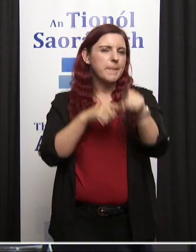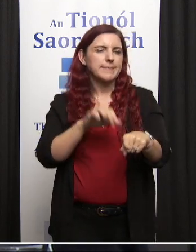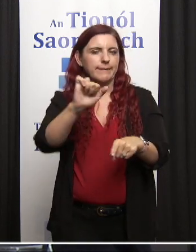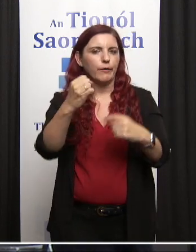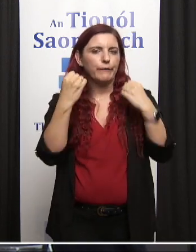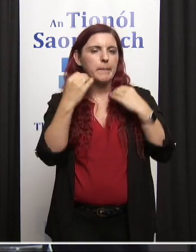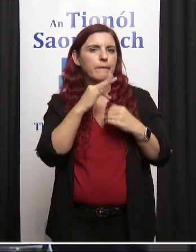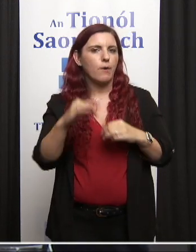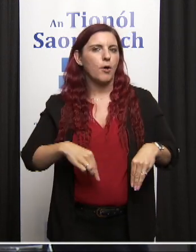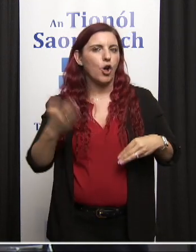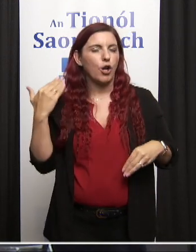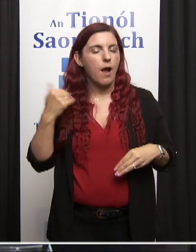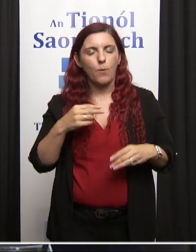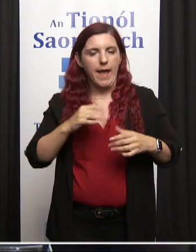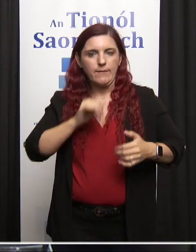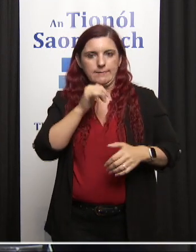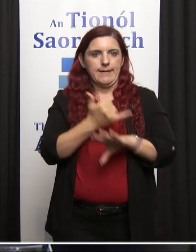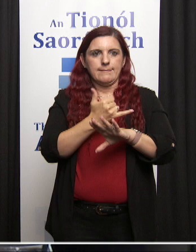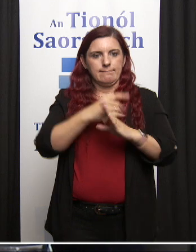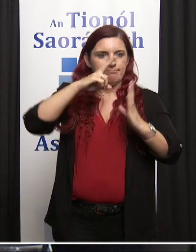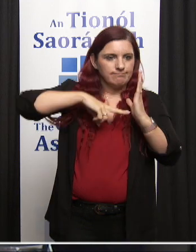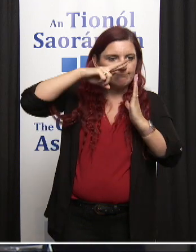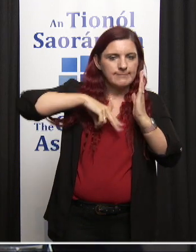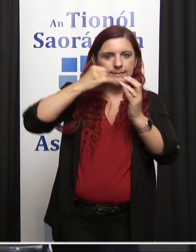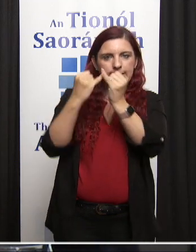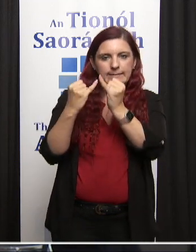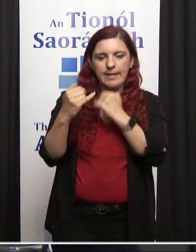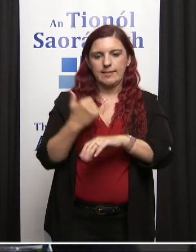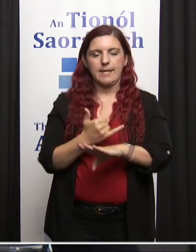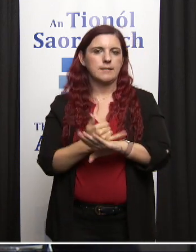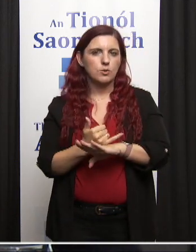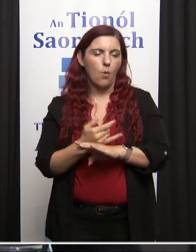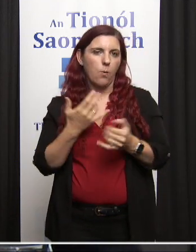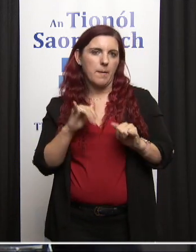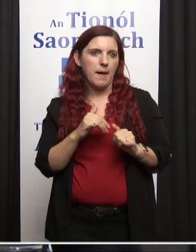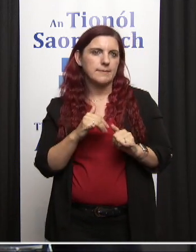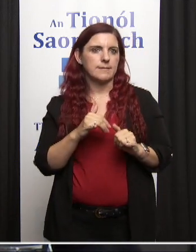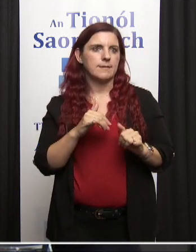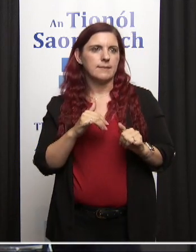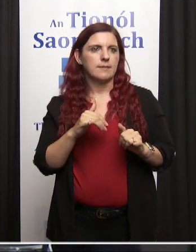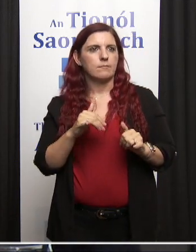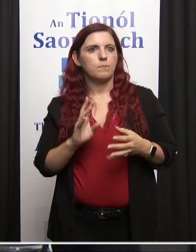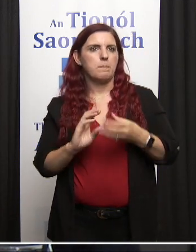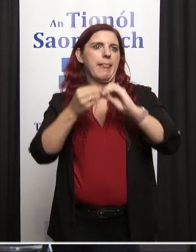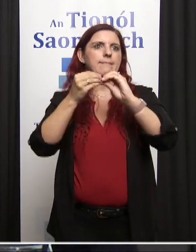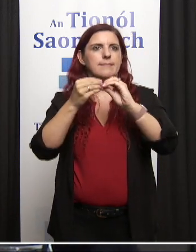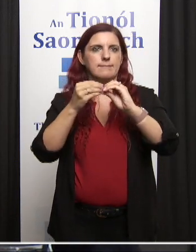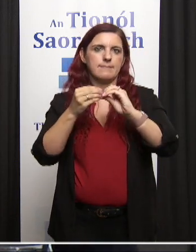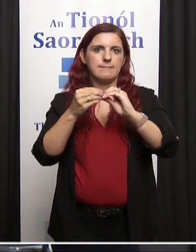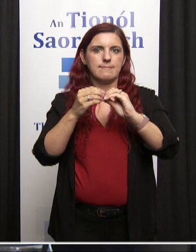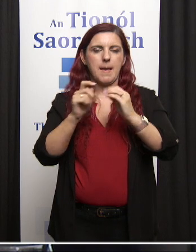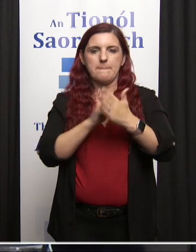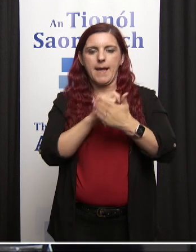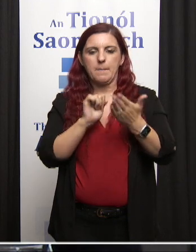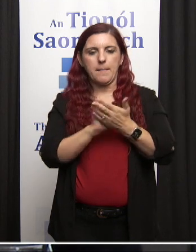recall petition, etc., etc.? And then we will build a structure build a ballot paper based on what you're saying to us. That's